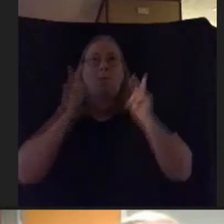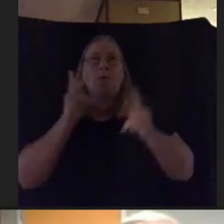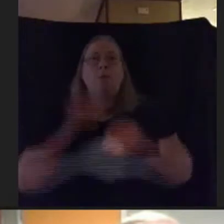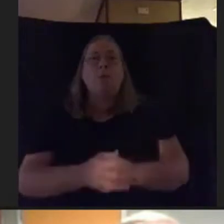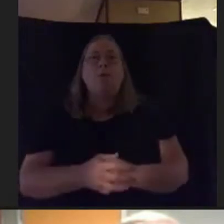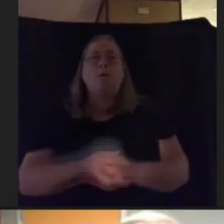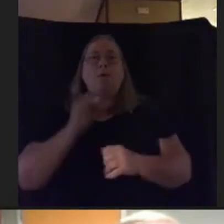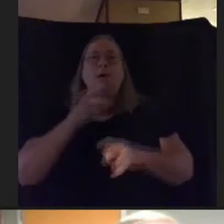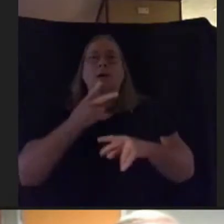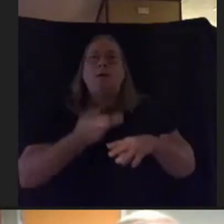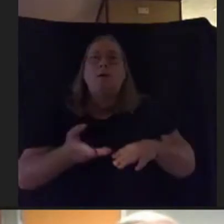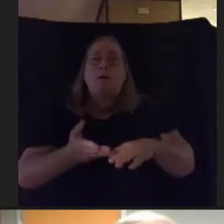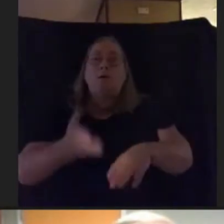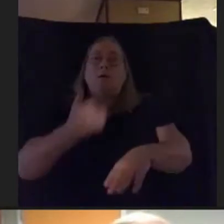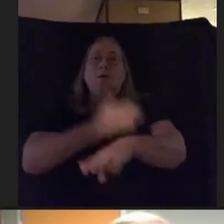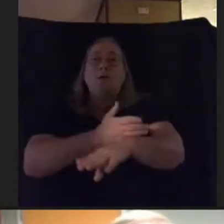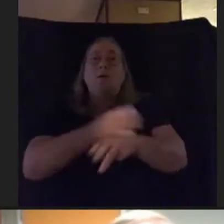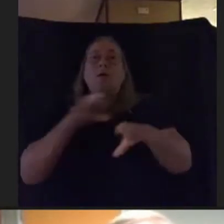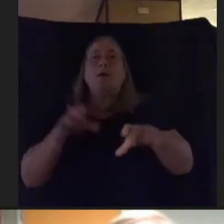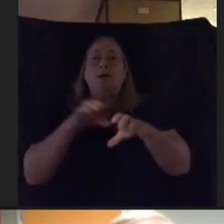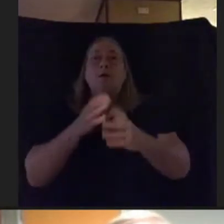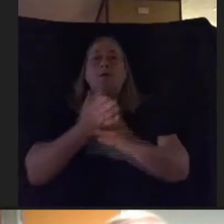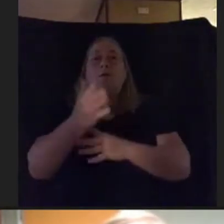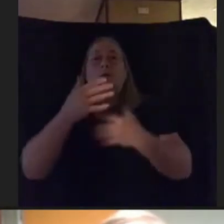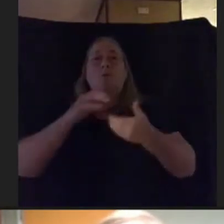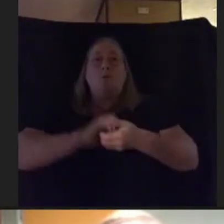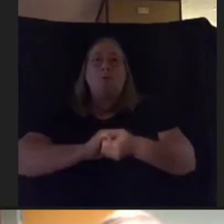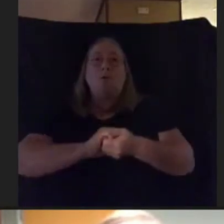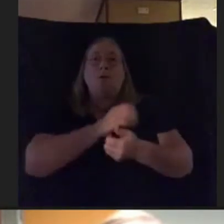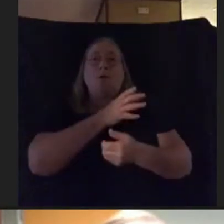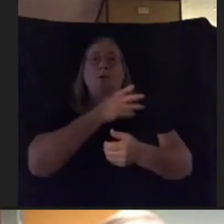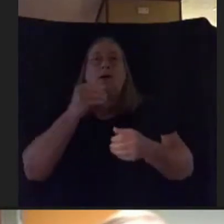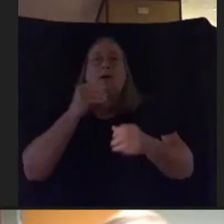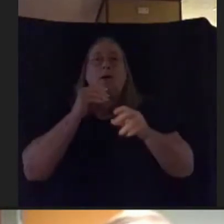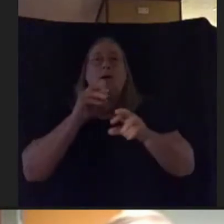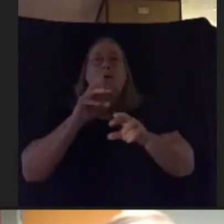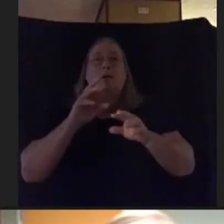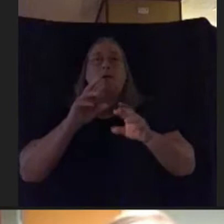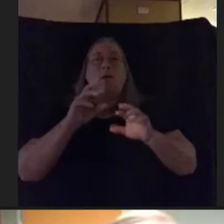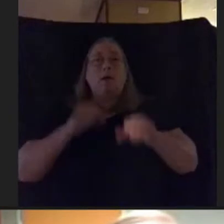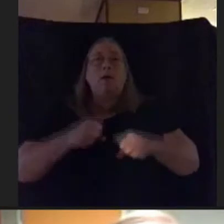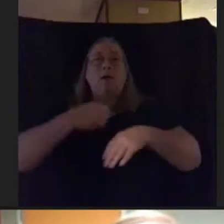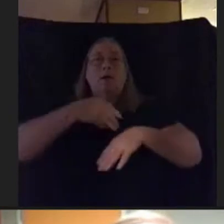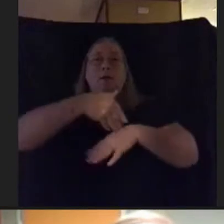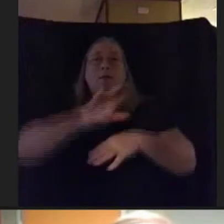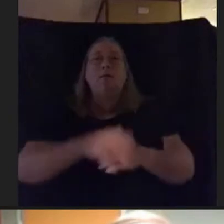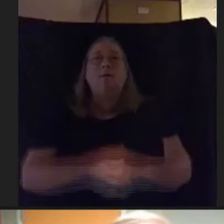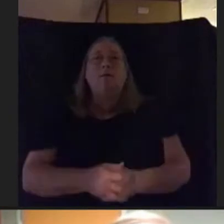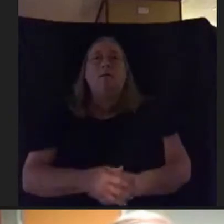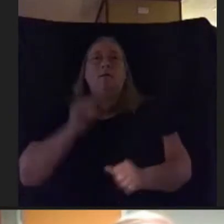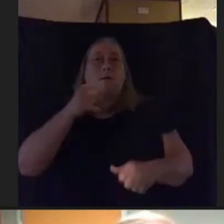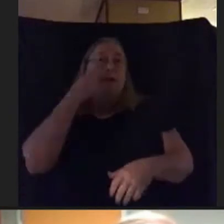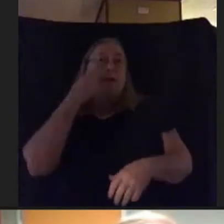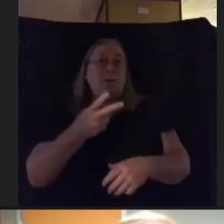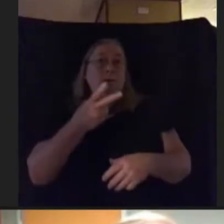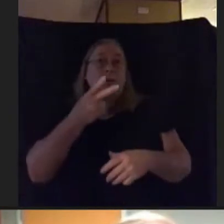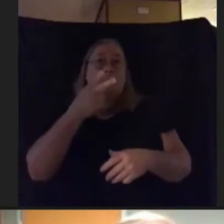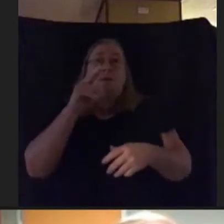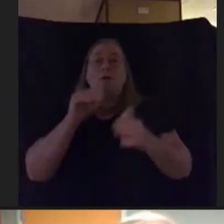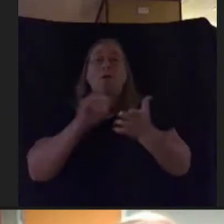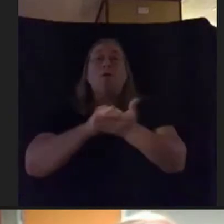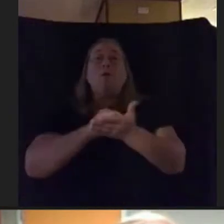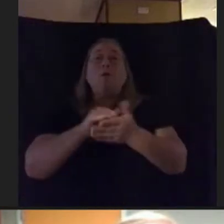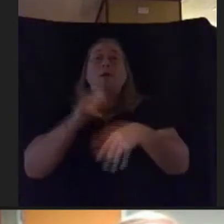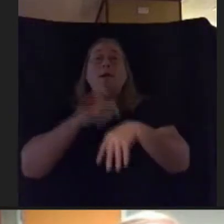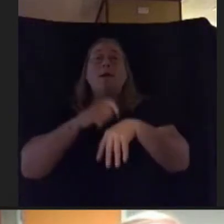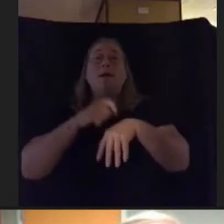increased activity through our partners and their ability to get vaccine out. So you can see if you look at the New York Times and other places that we've